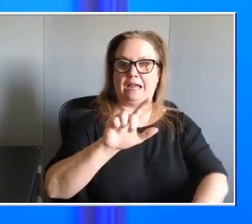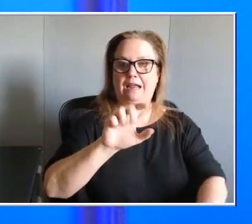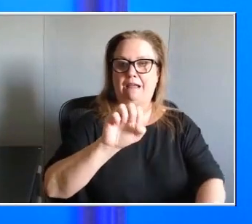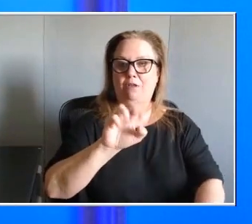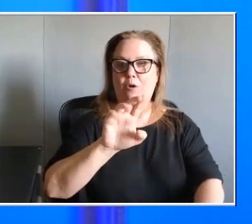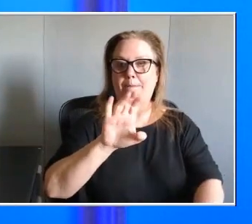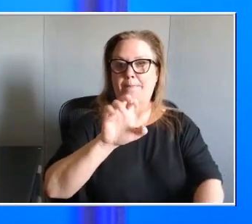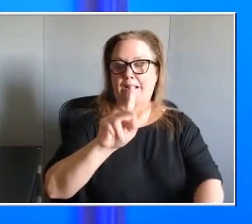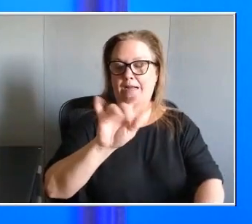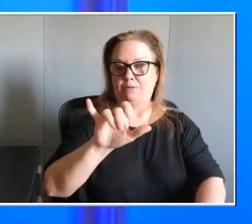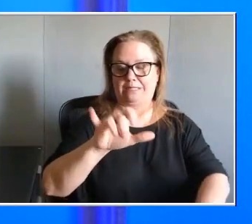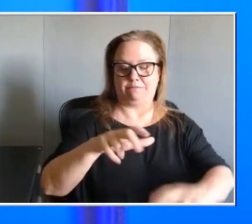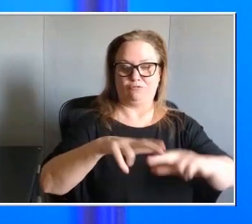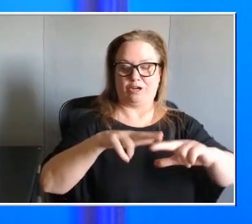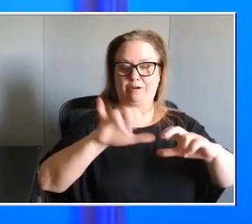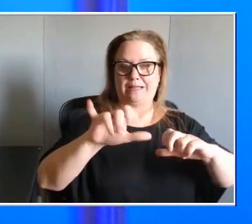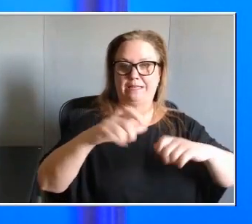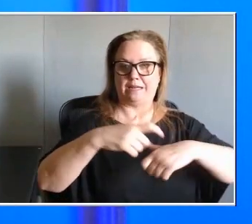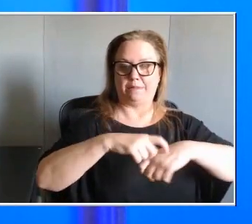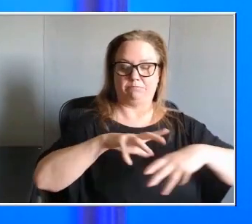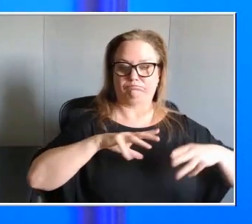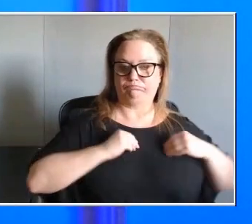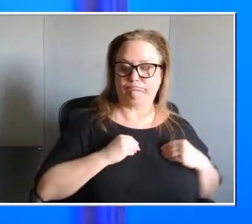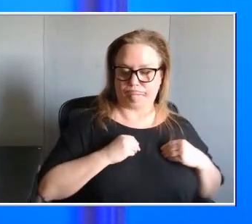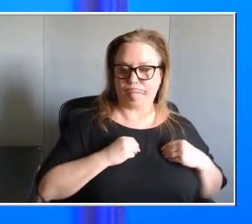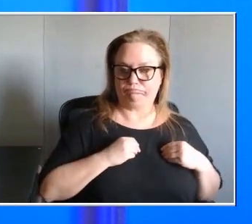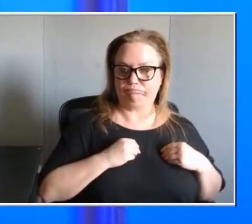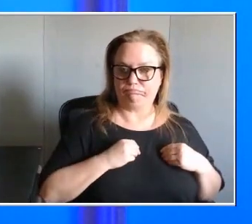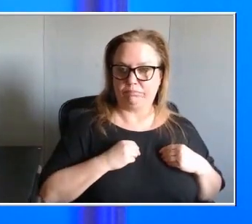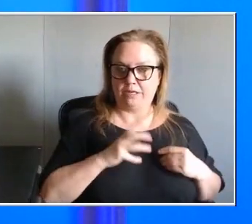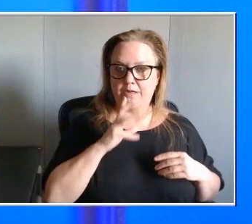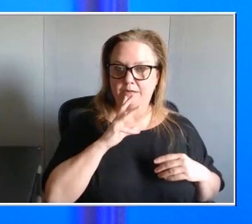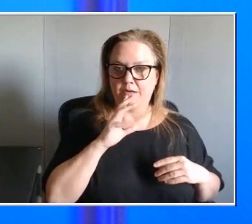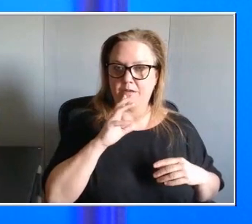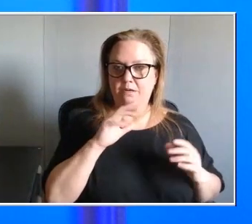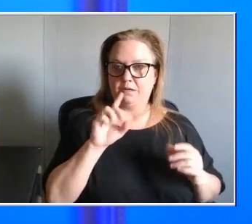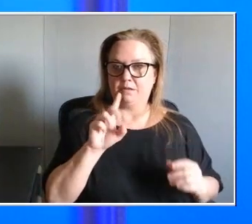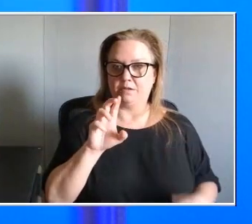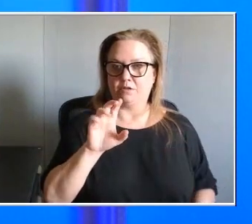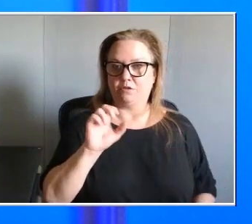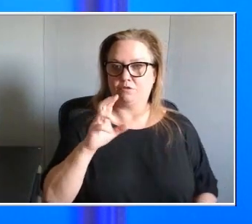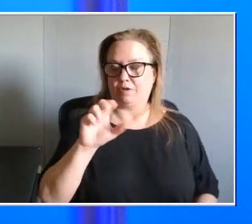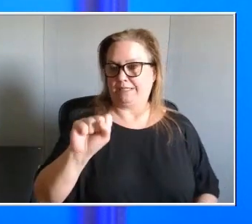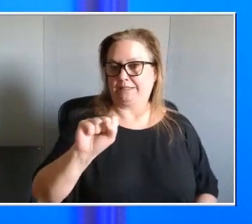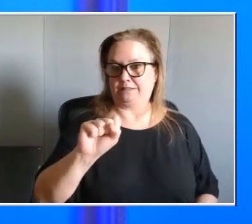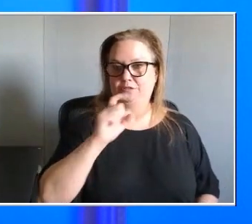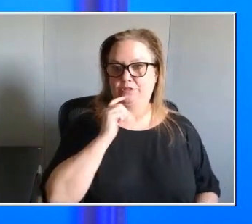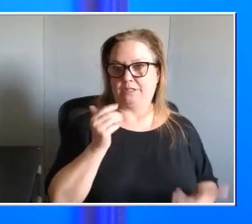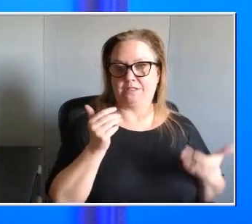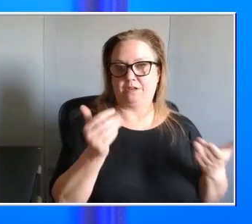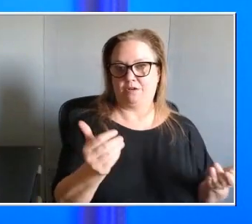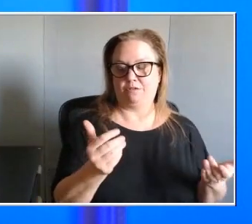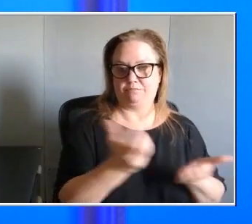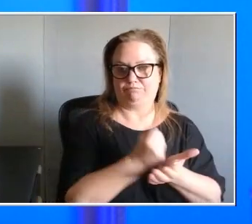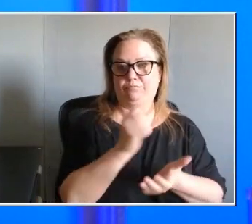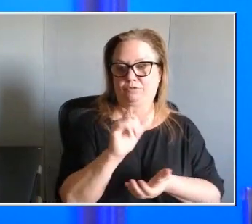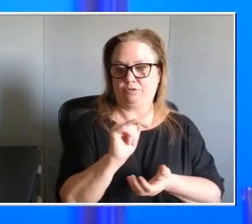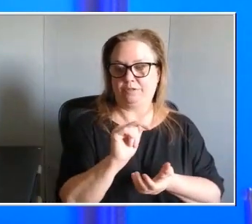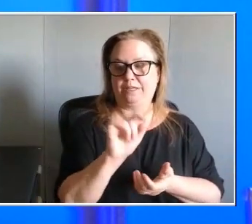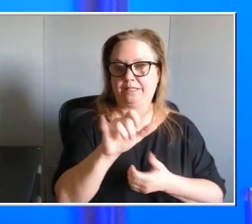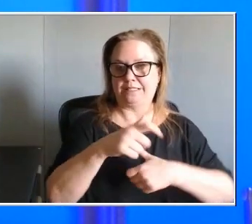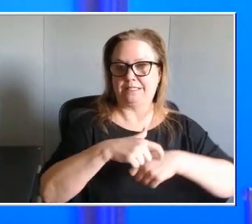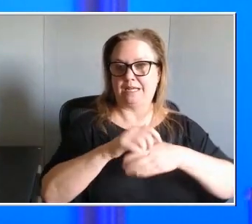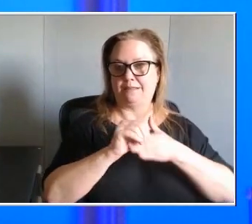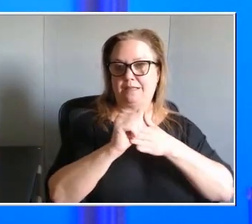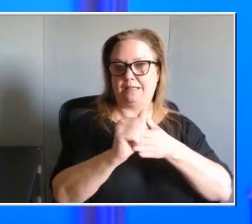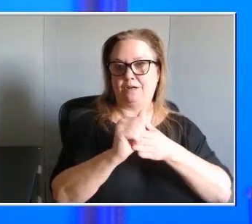they both were acceptive of the idea. And then I talked to Dr. Crace about it, and she was like, let's go, because that's the type of leader she